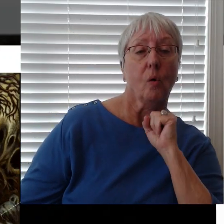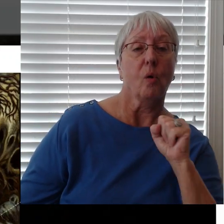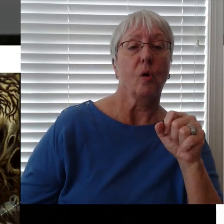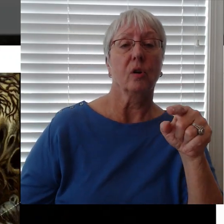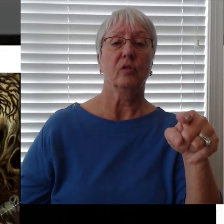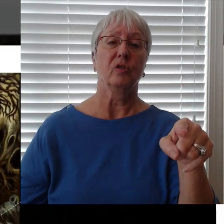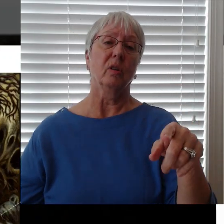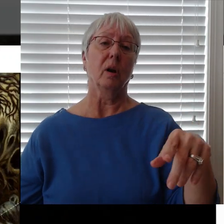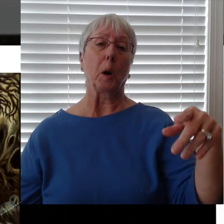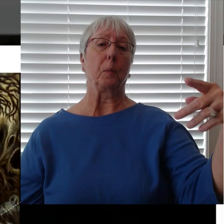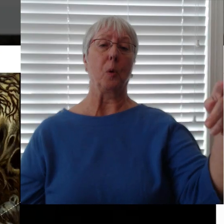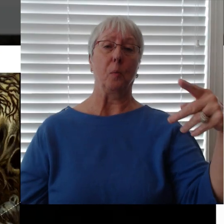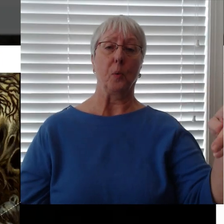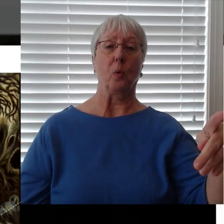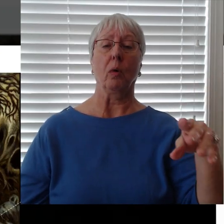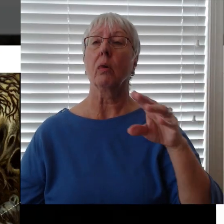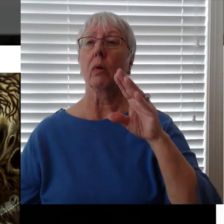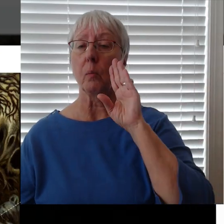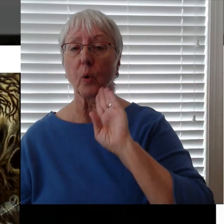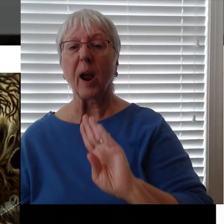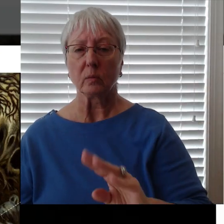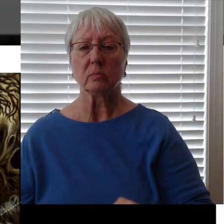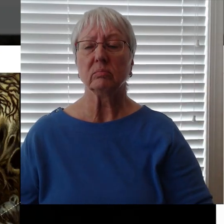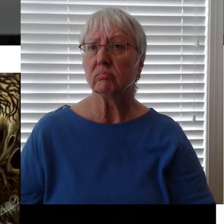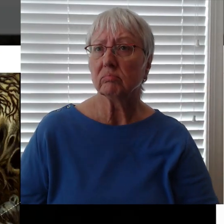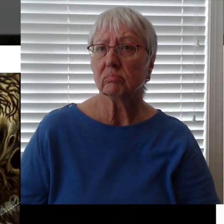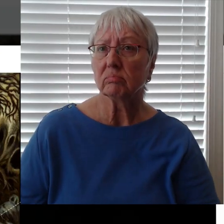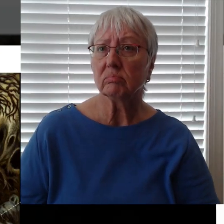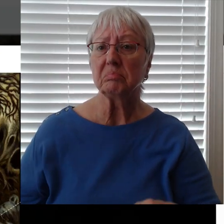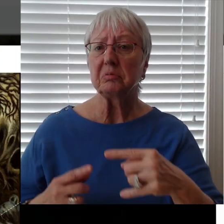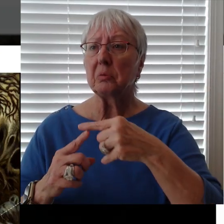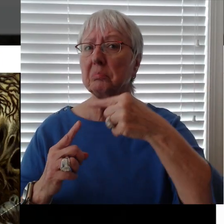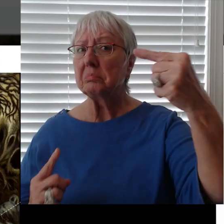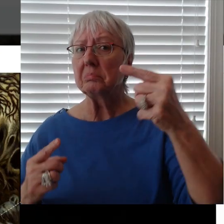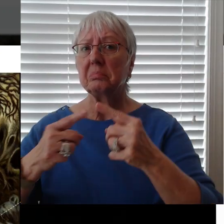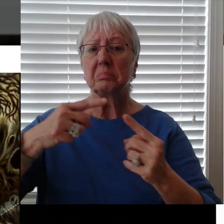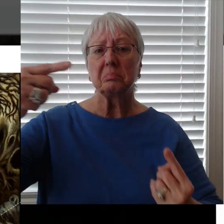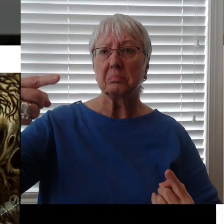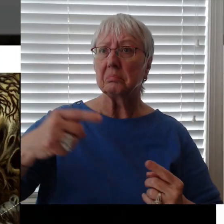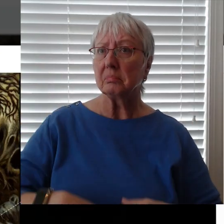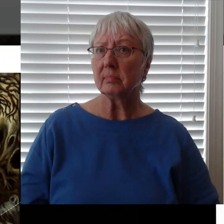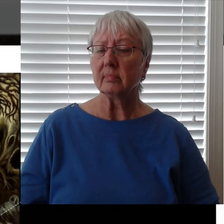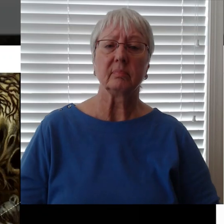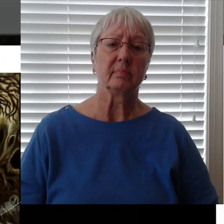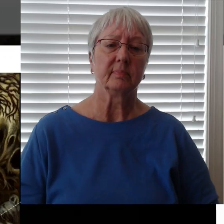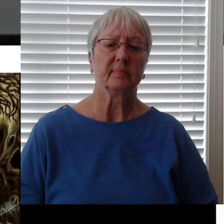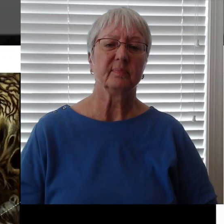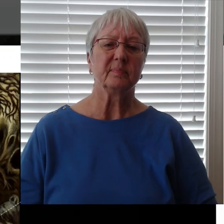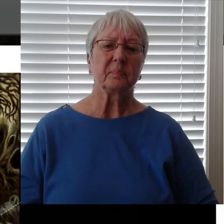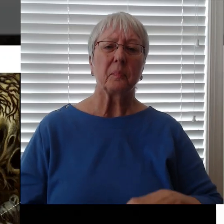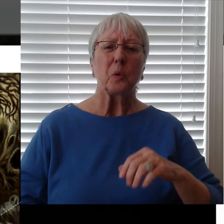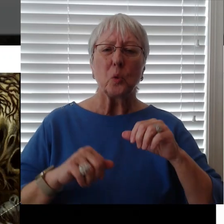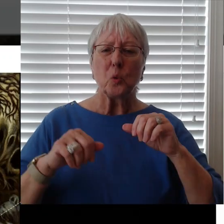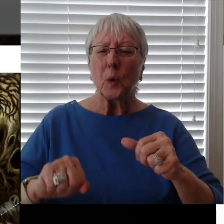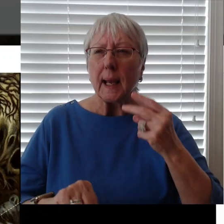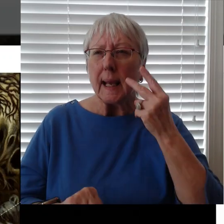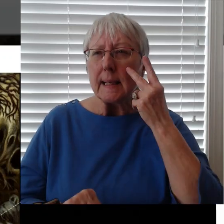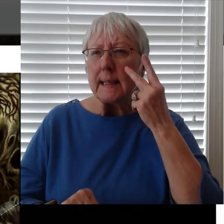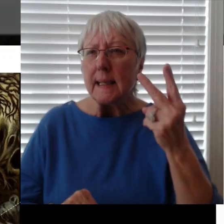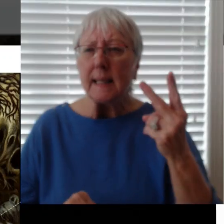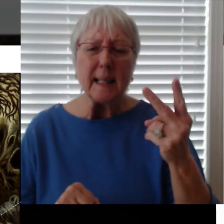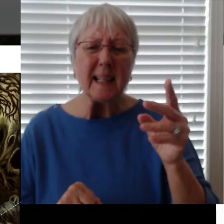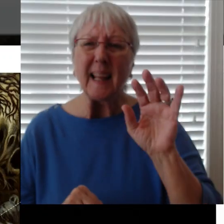All of these colors have a reaction to the complementary opposite ground. Although the reaction is subtle, it's still essential to get the